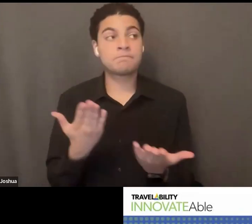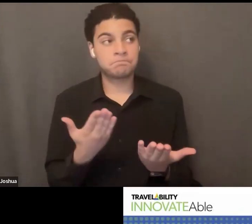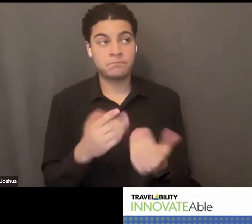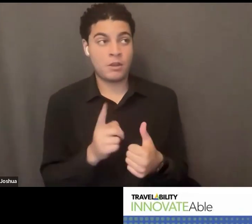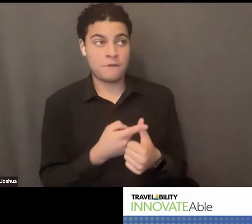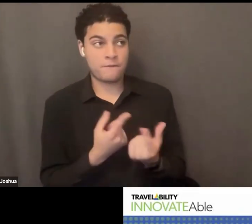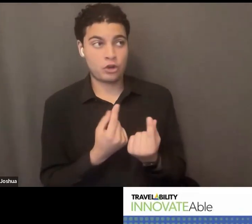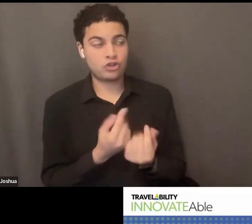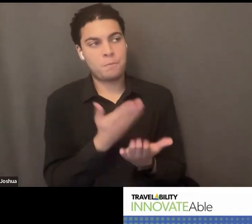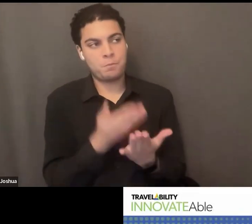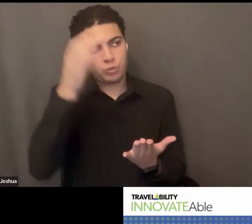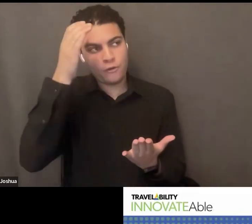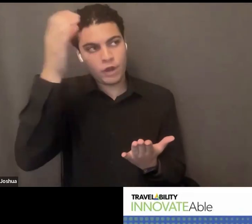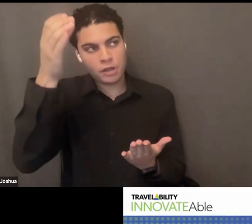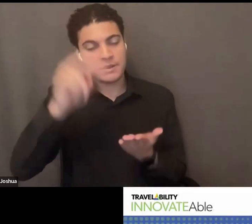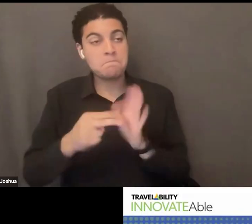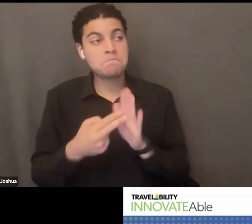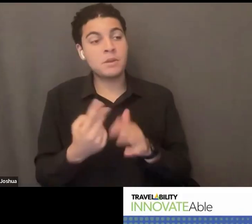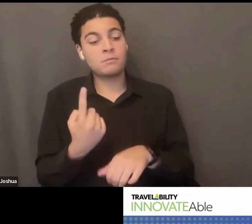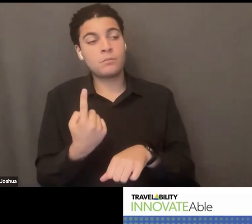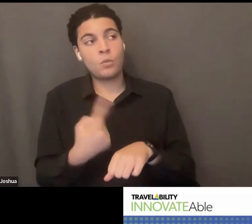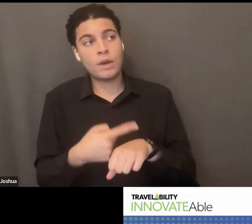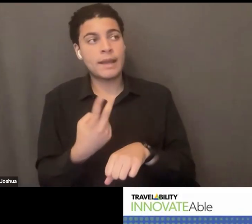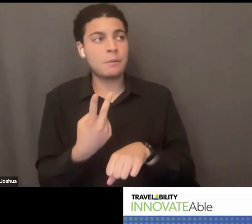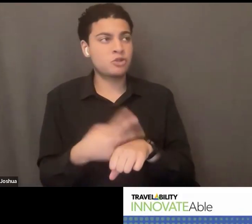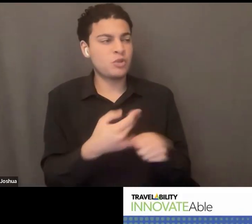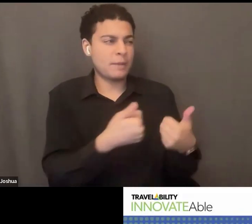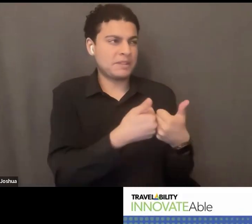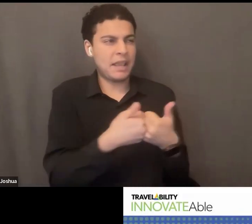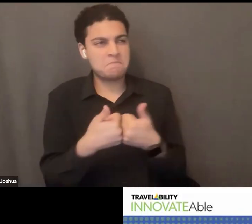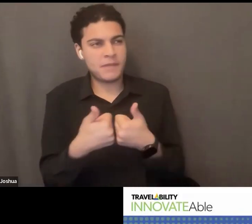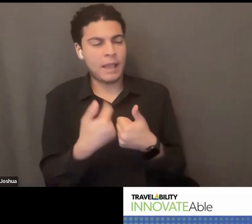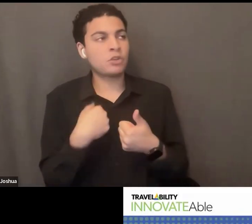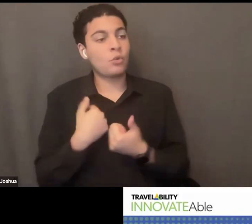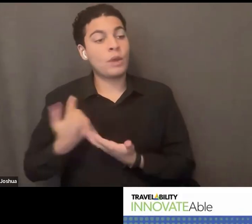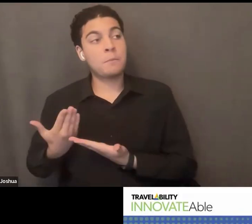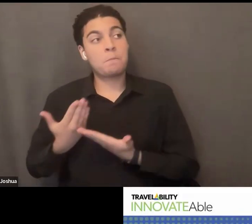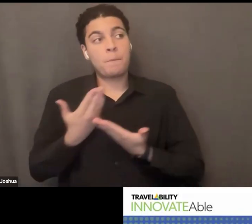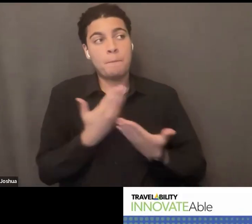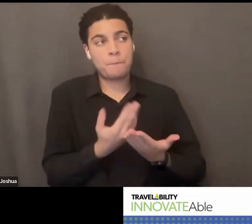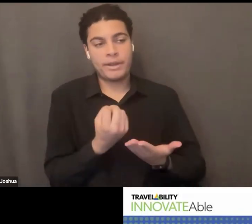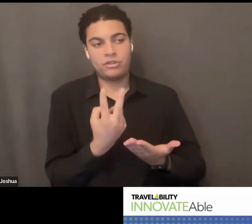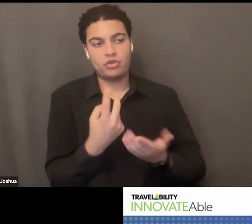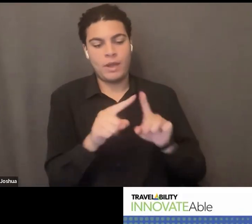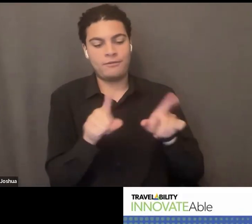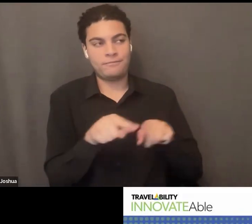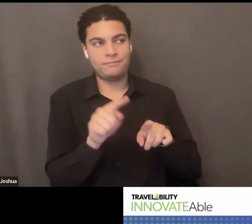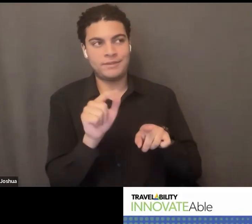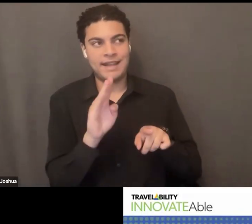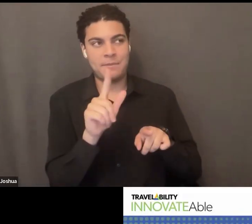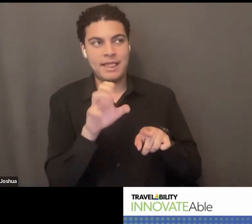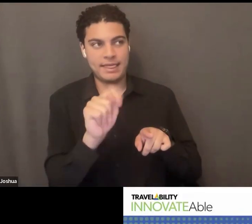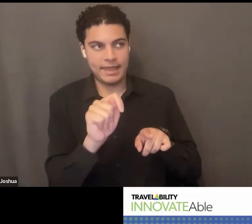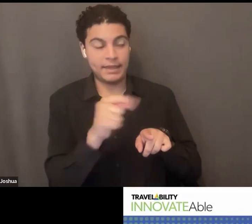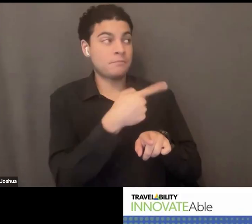one game or 2 games that we come with about 12 tablets available for users.